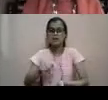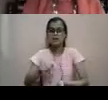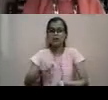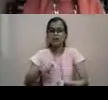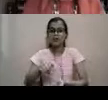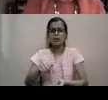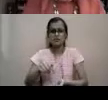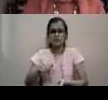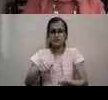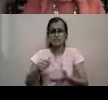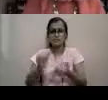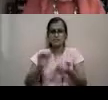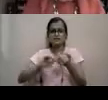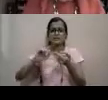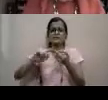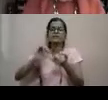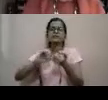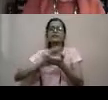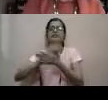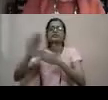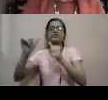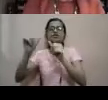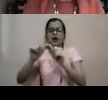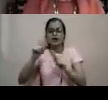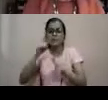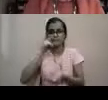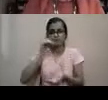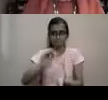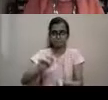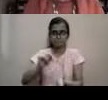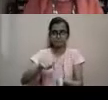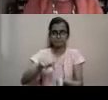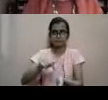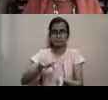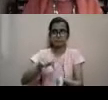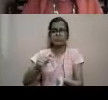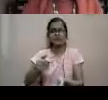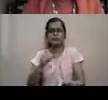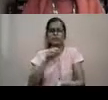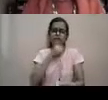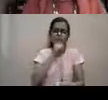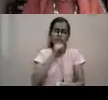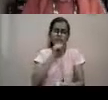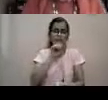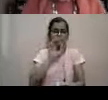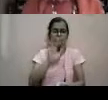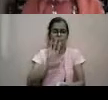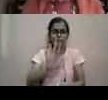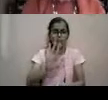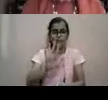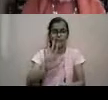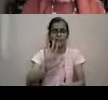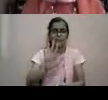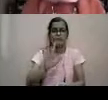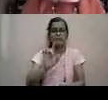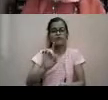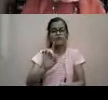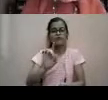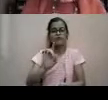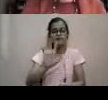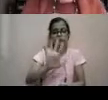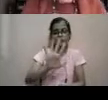Sasha, a beautiful woman, now 51 years old. Sasha is